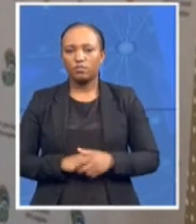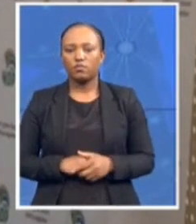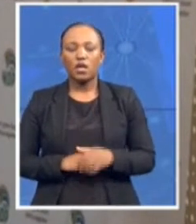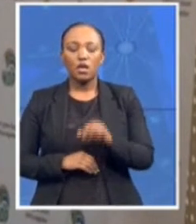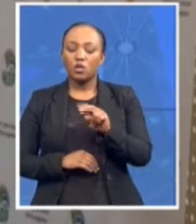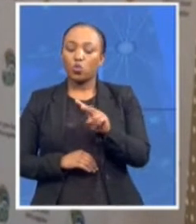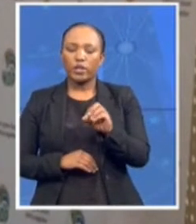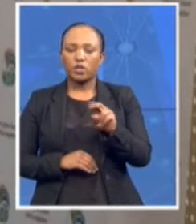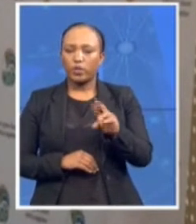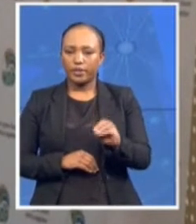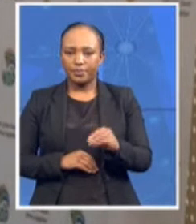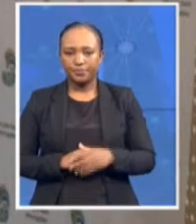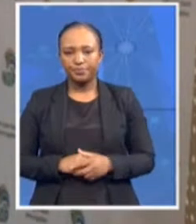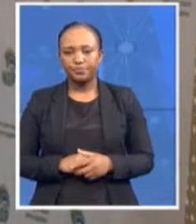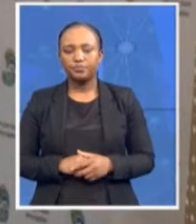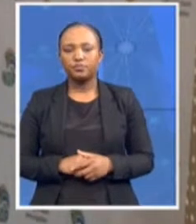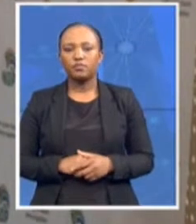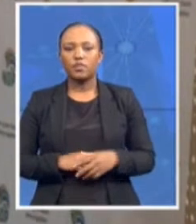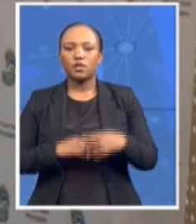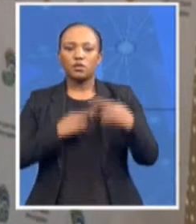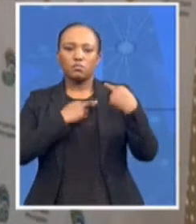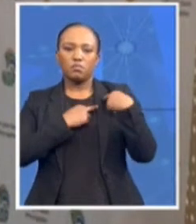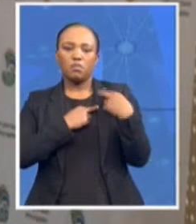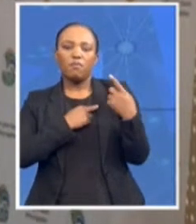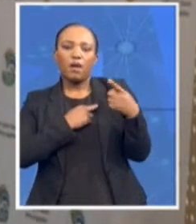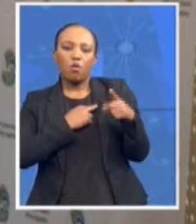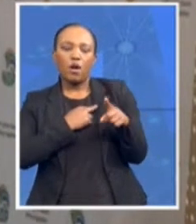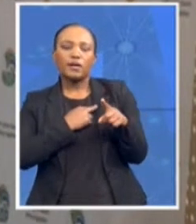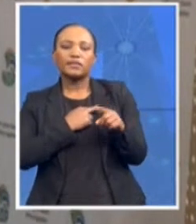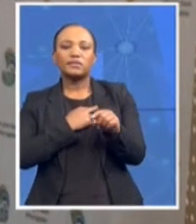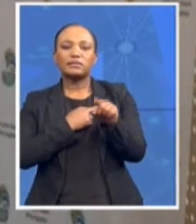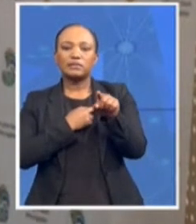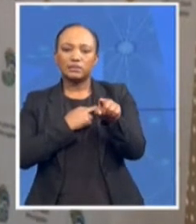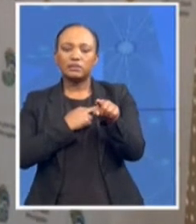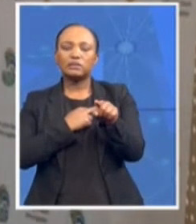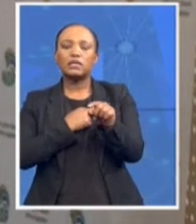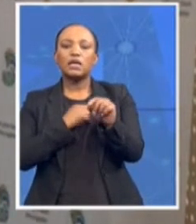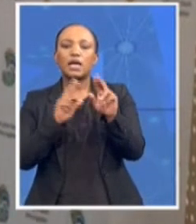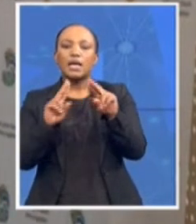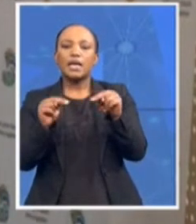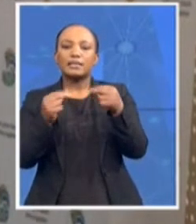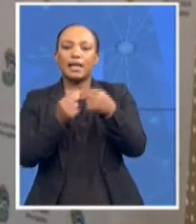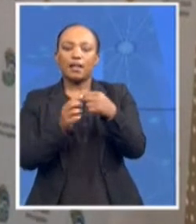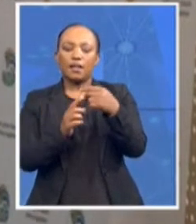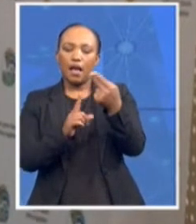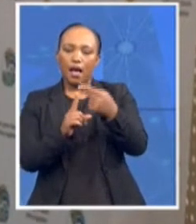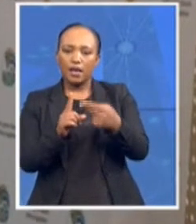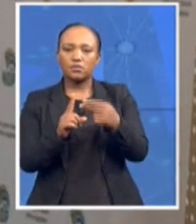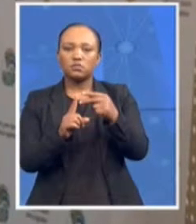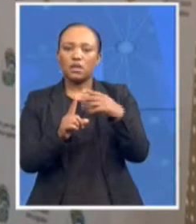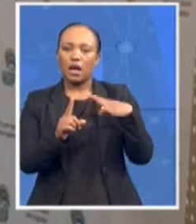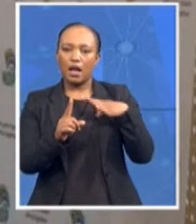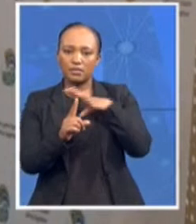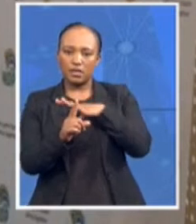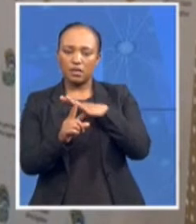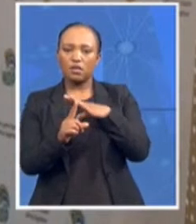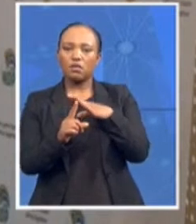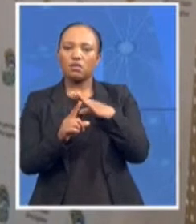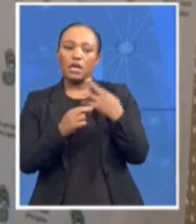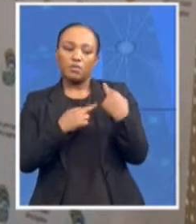National Arts Council were outlined as follows. Number one, to ensure the implementation of